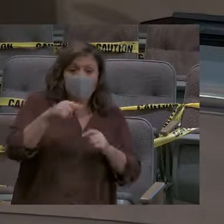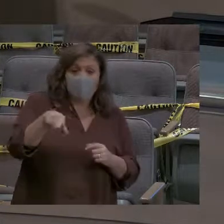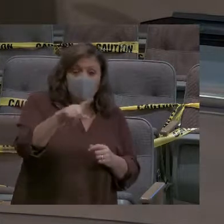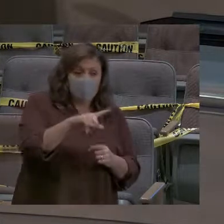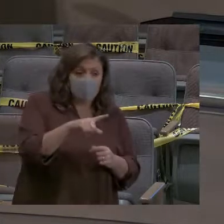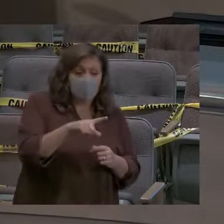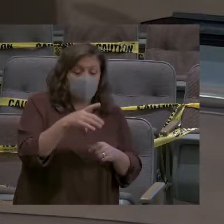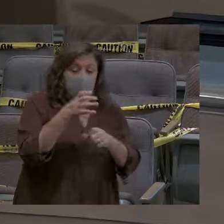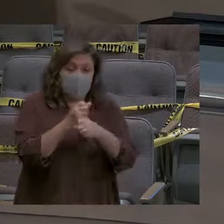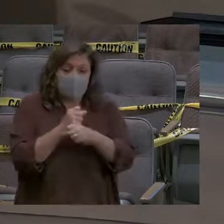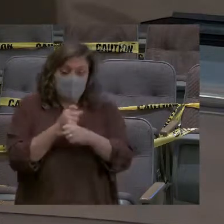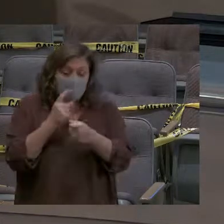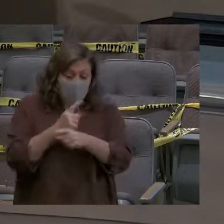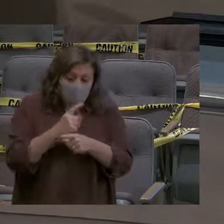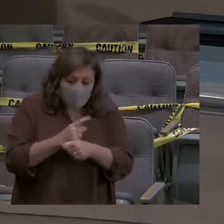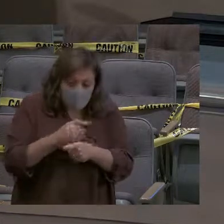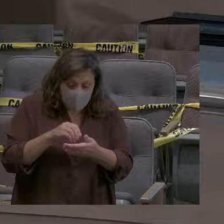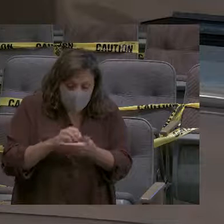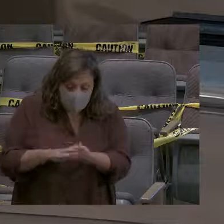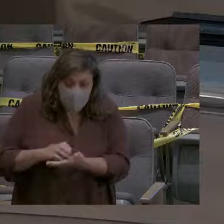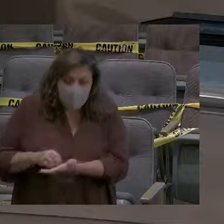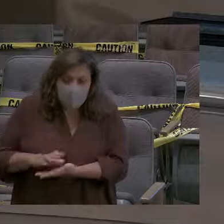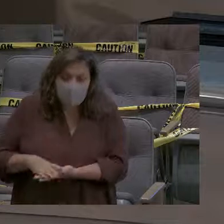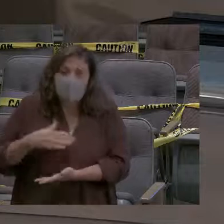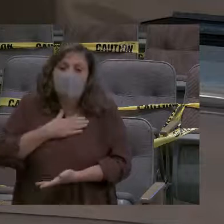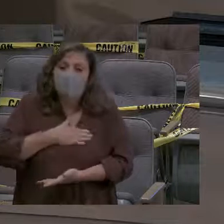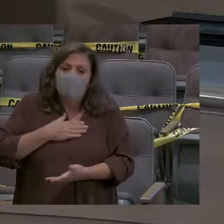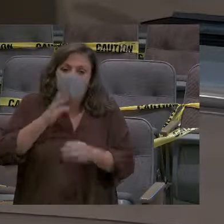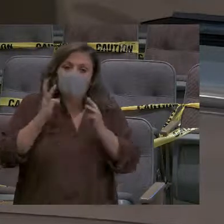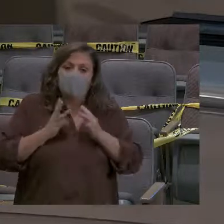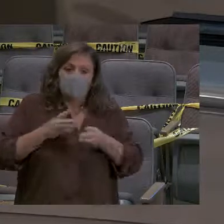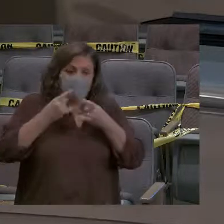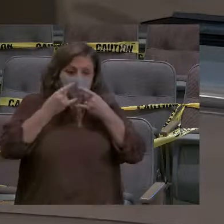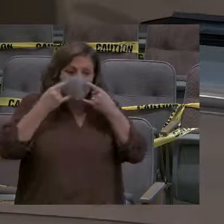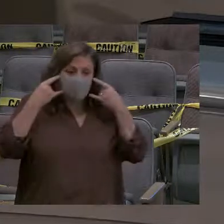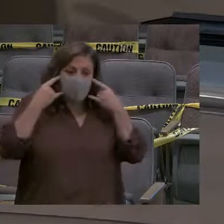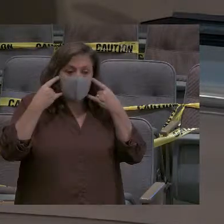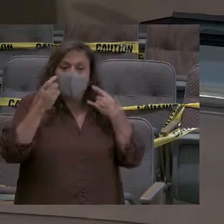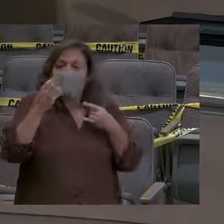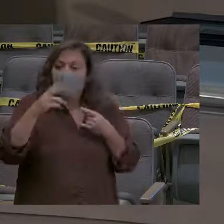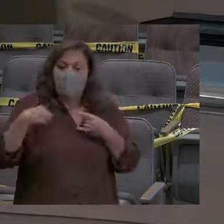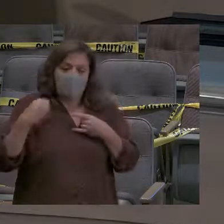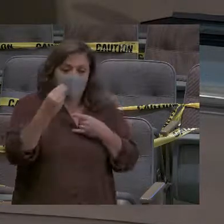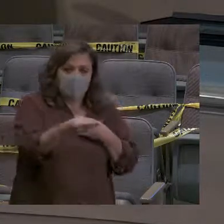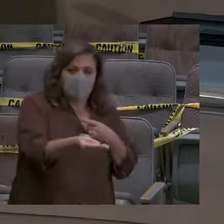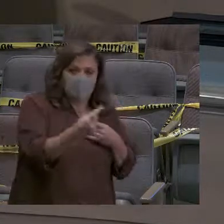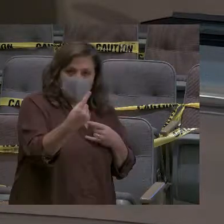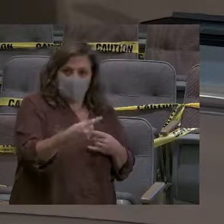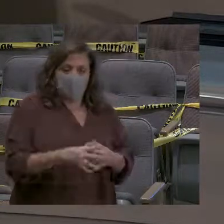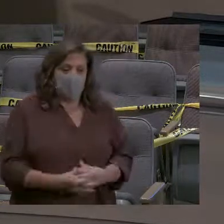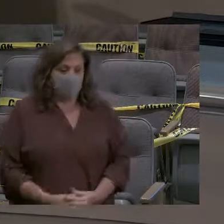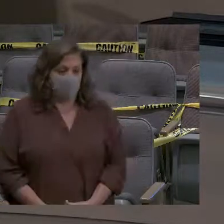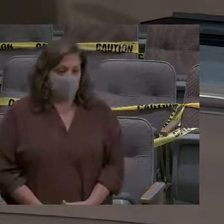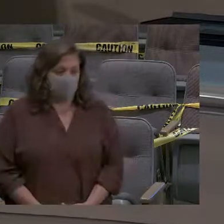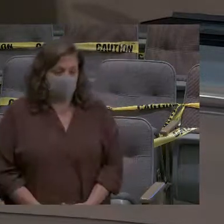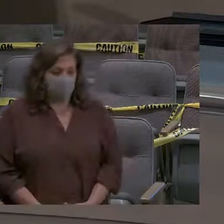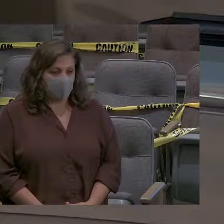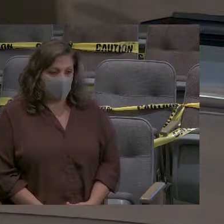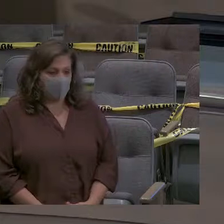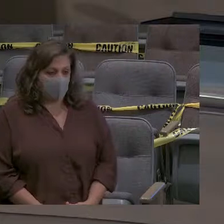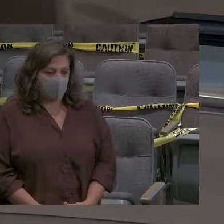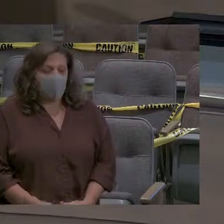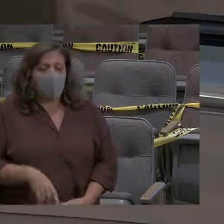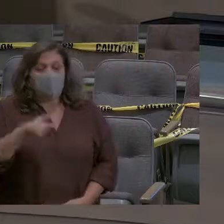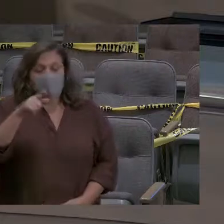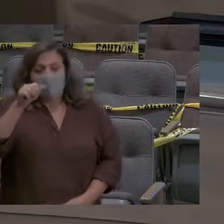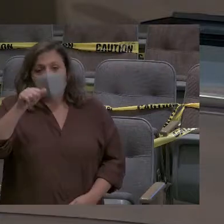the appropriate documentation, please have on your mask or one will be provided for you. You can find the